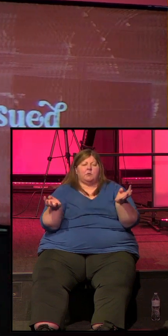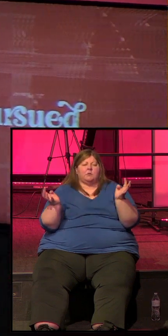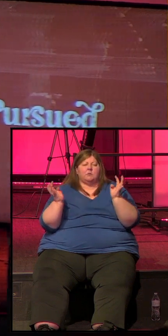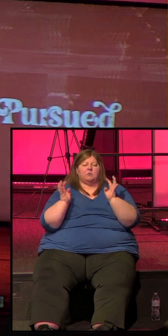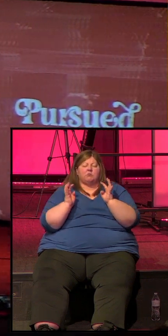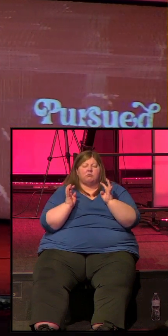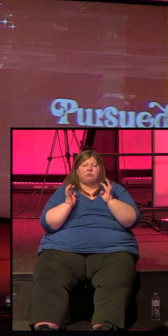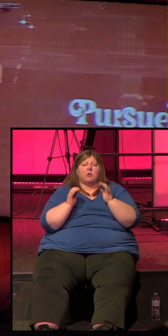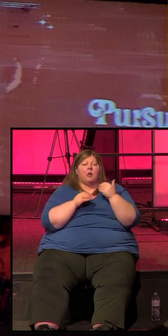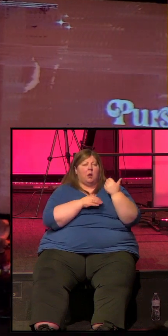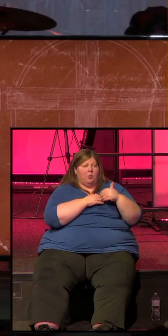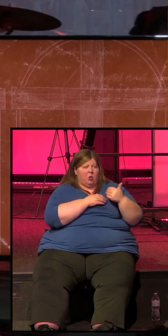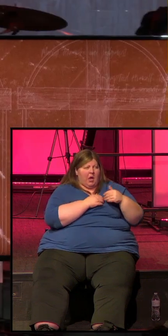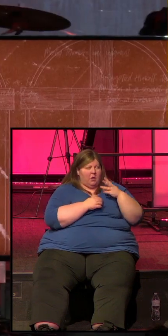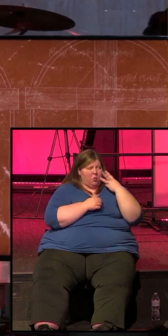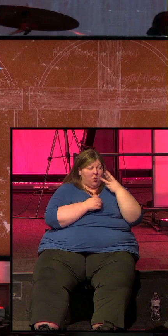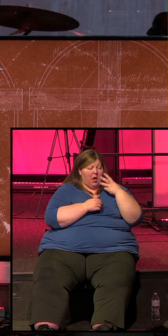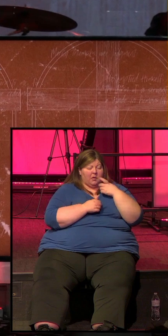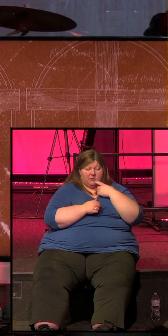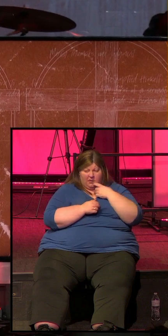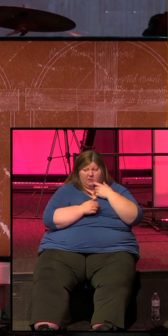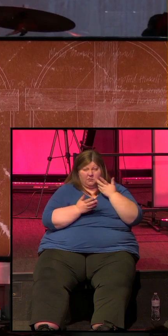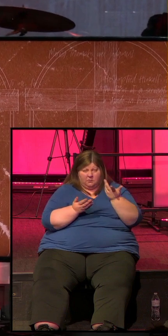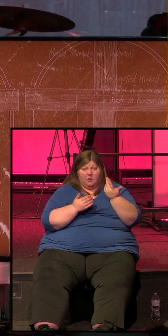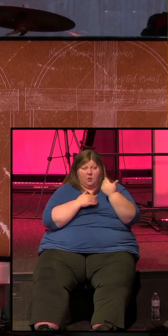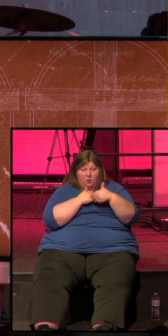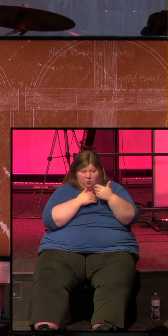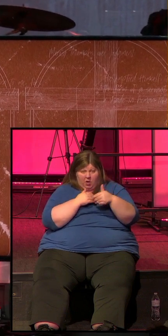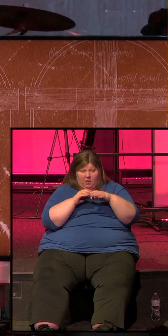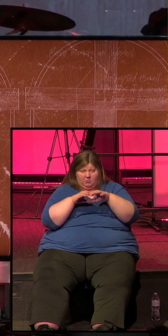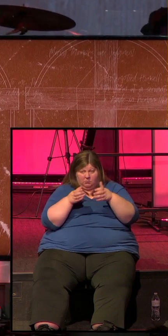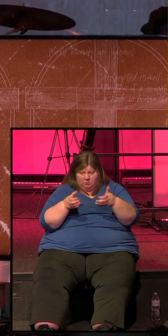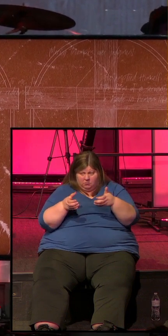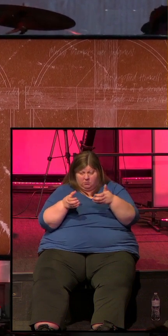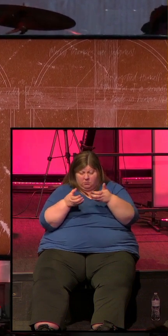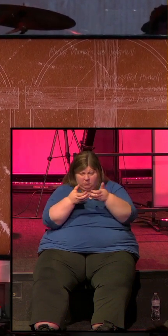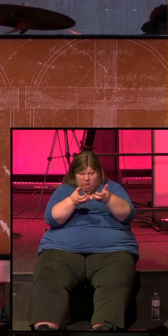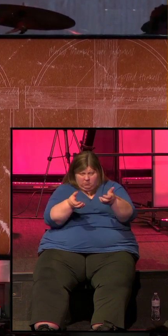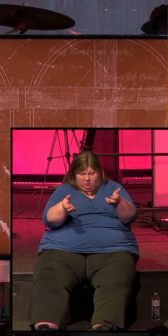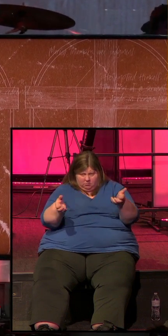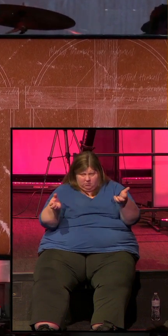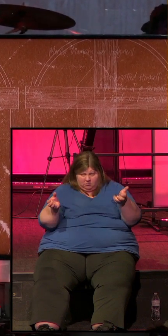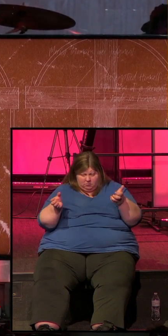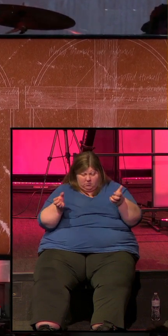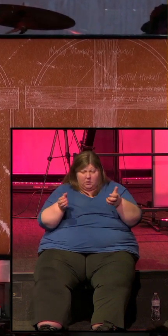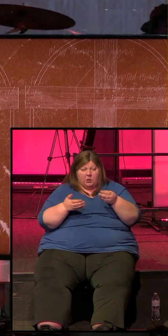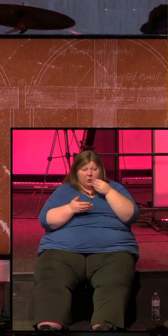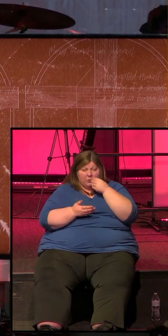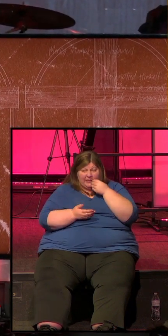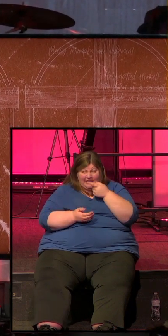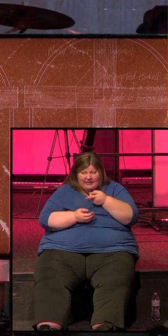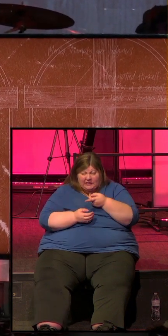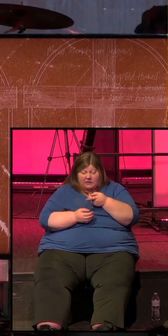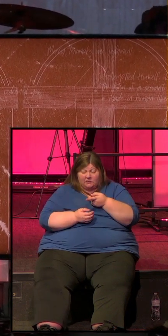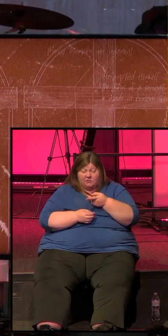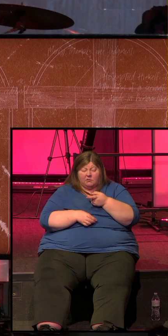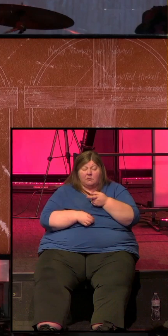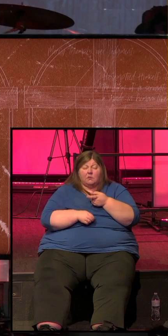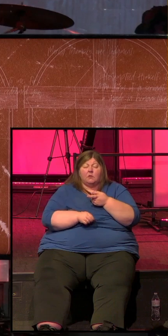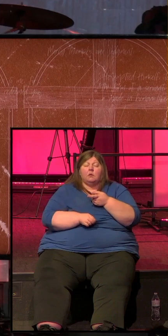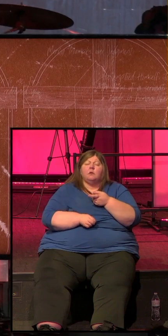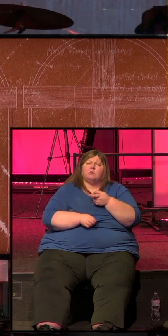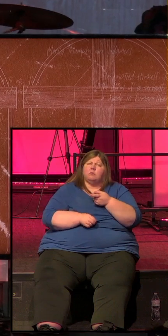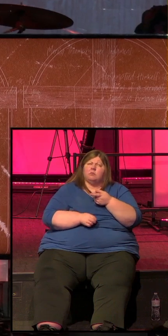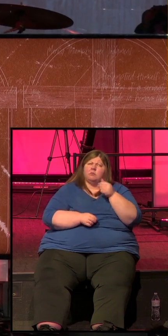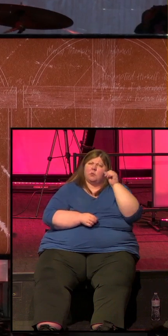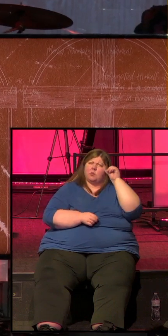wine and he said this, hey, when you take this bread, and he broke it right in front of them, when you take this and when you eat it, I want